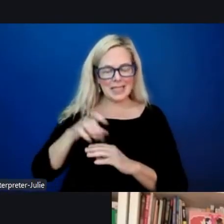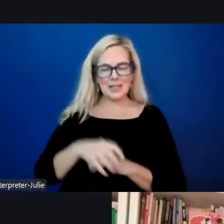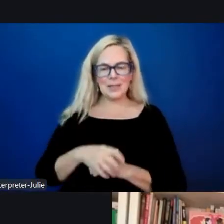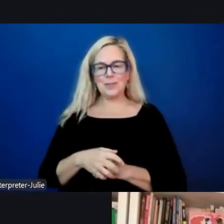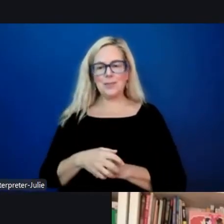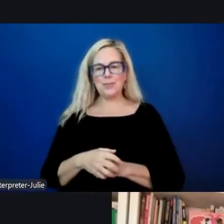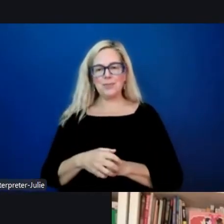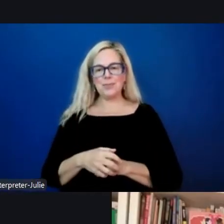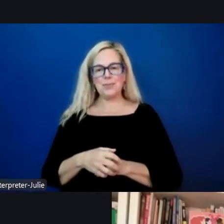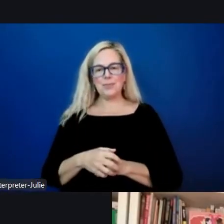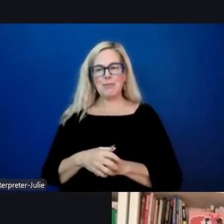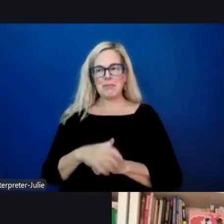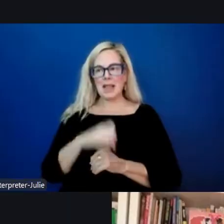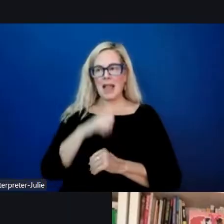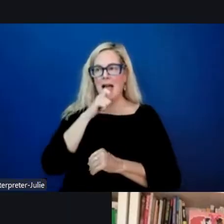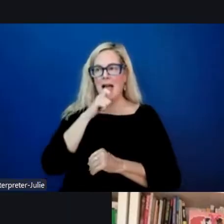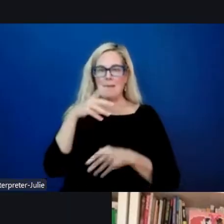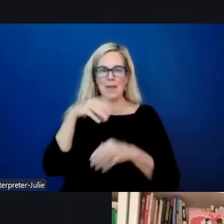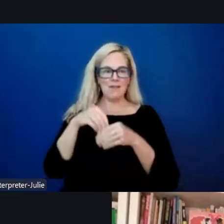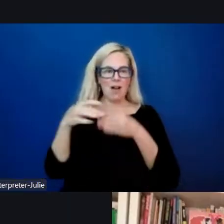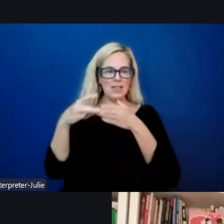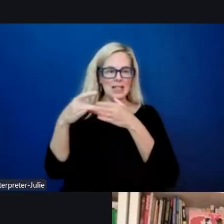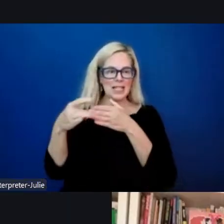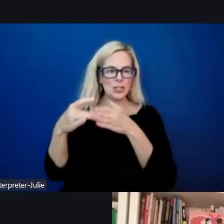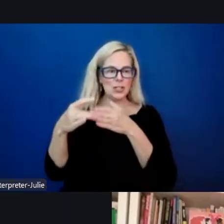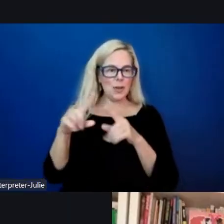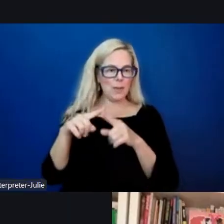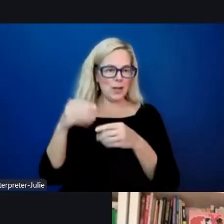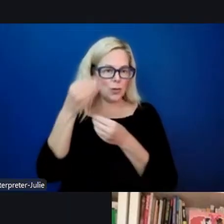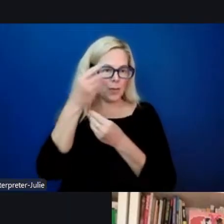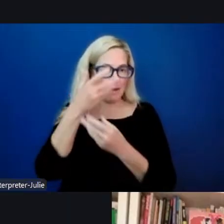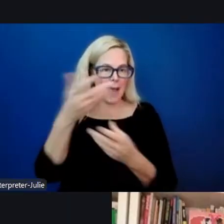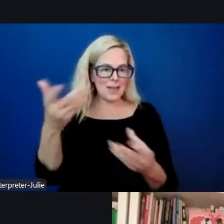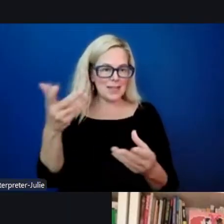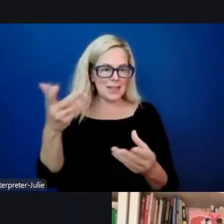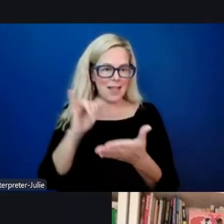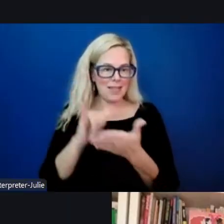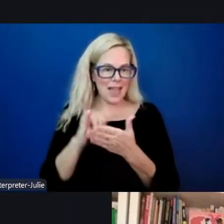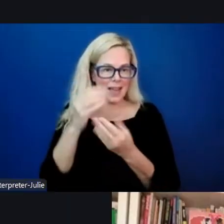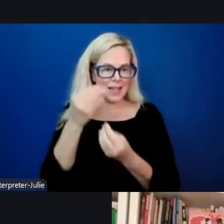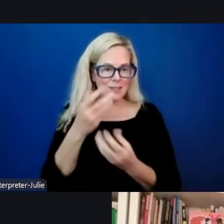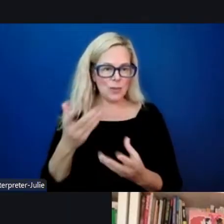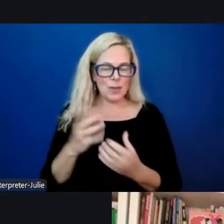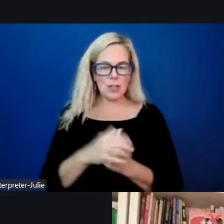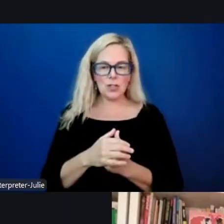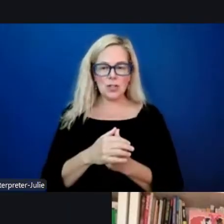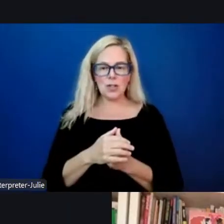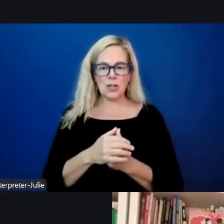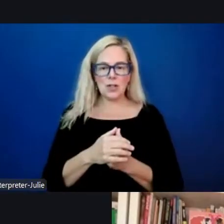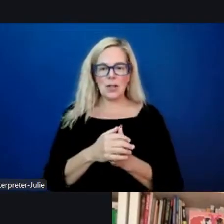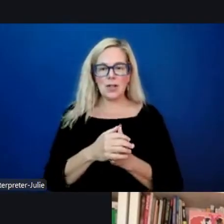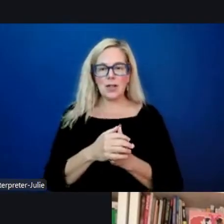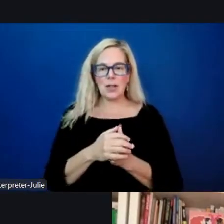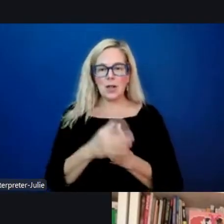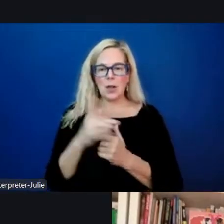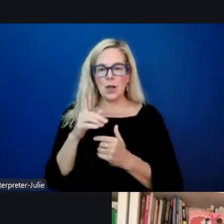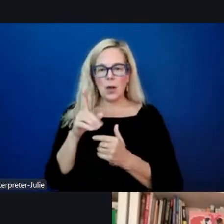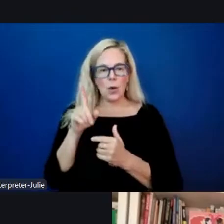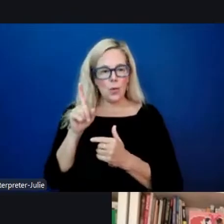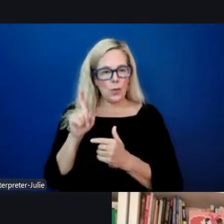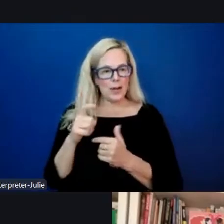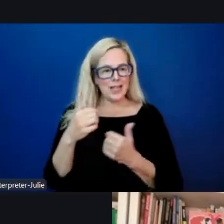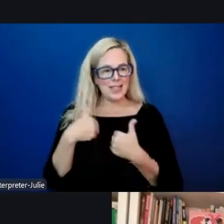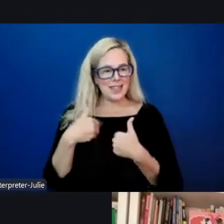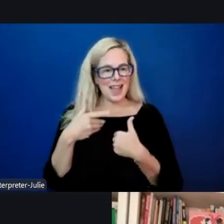those leadership roles, just to pass on the education. The American Academy of Neurology has also made statements in support of having physicians